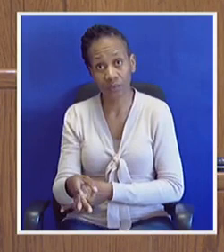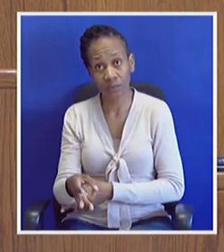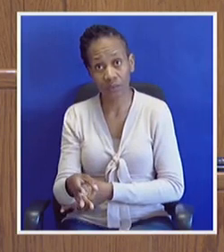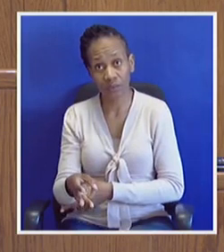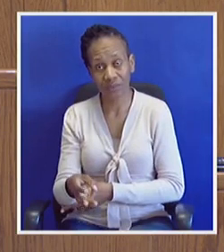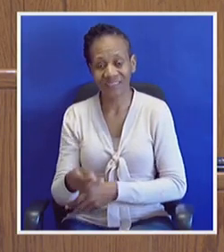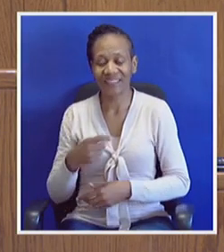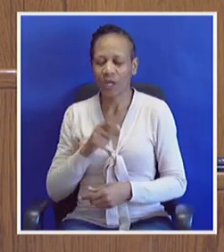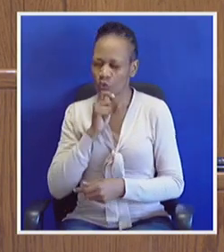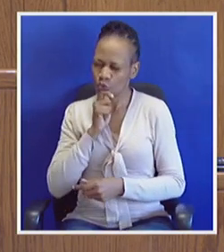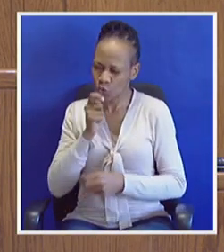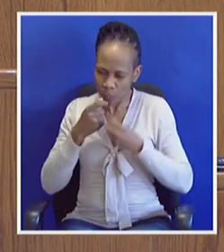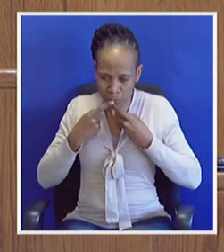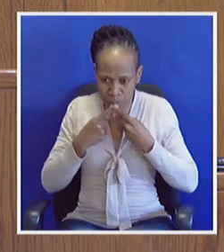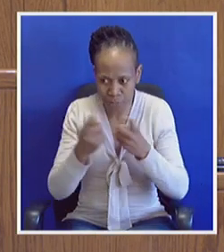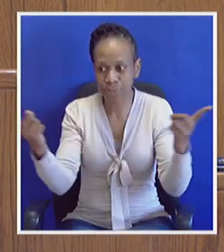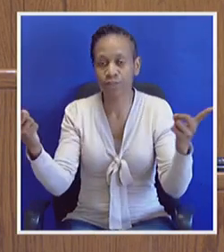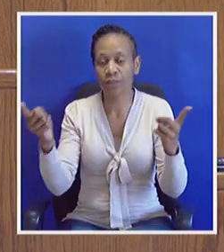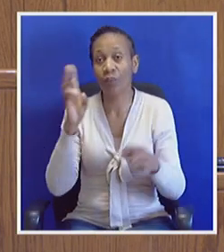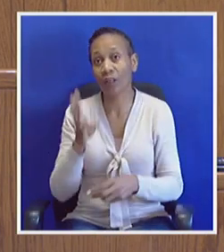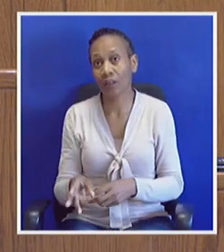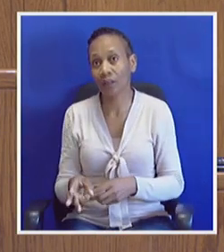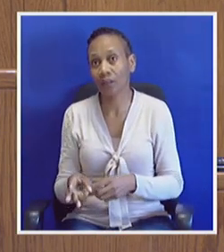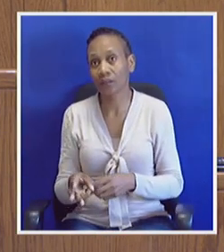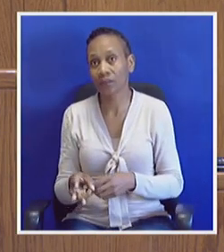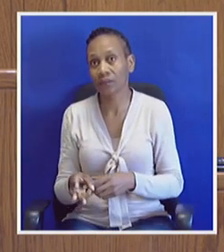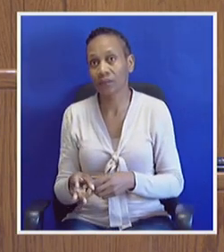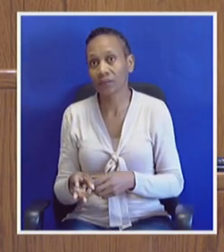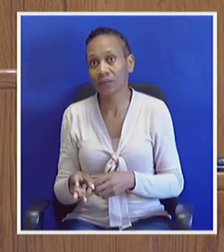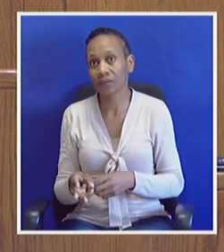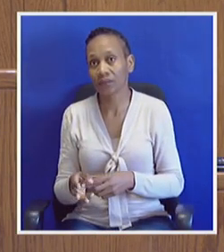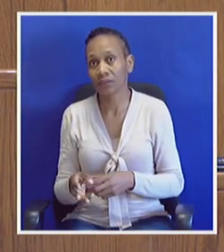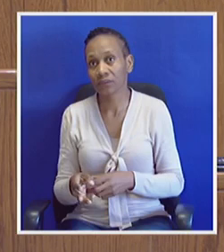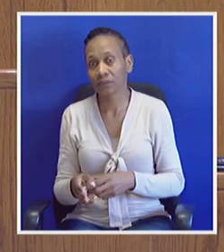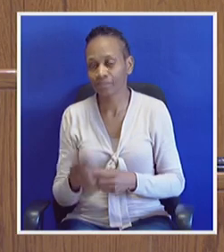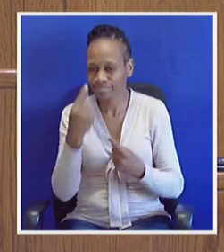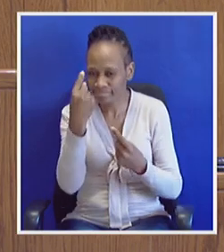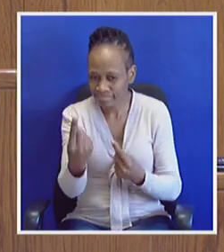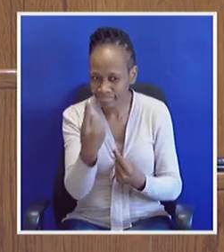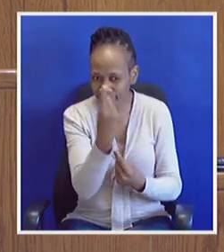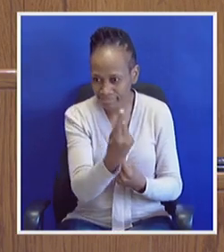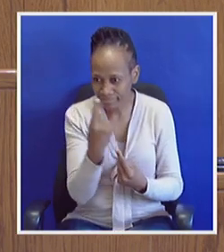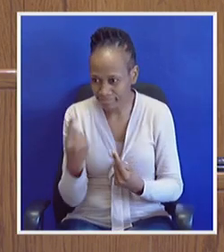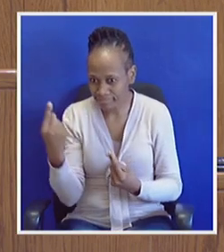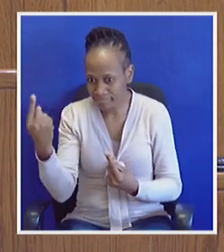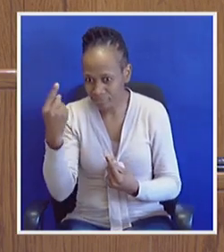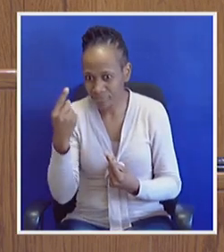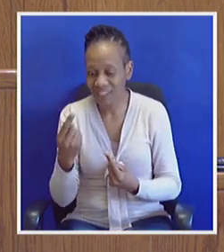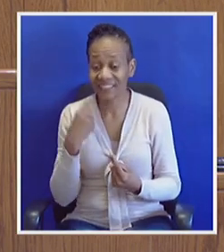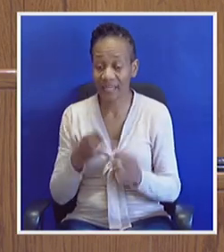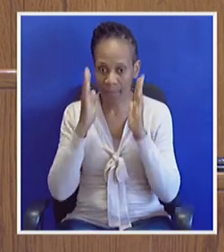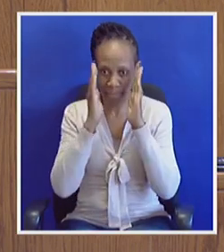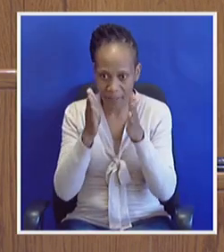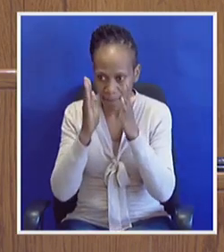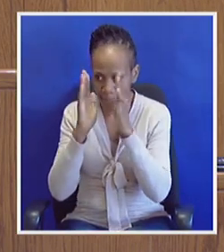as honest as possible. I will deal with all of you. If all of you are out of order,